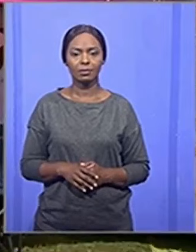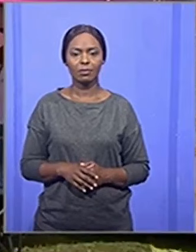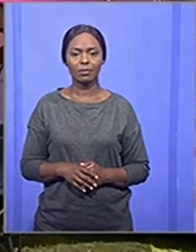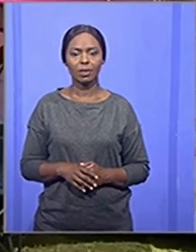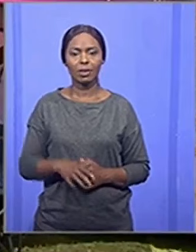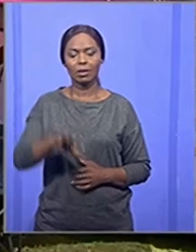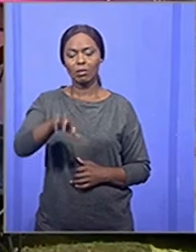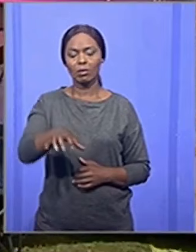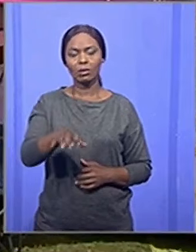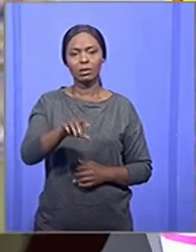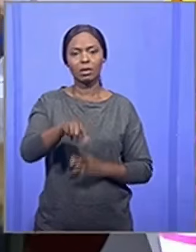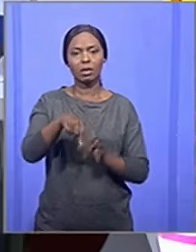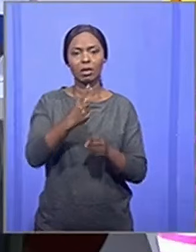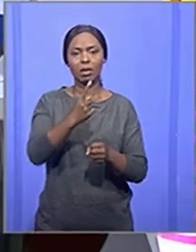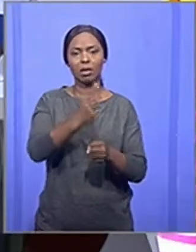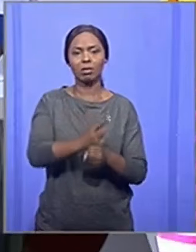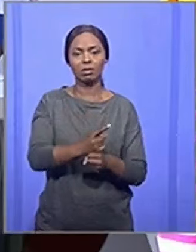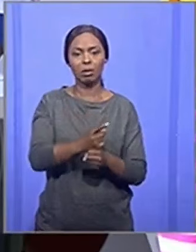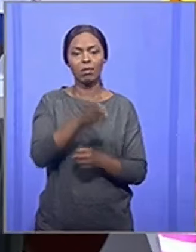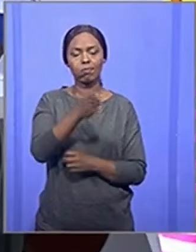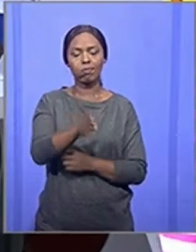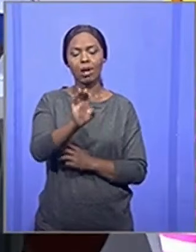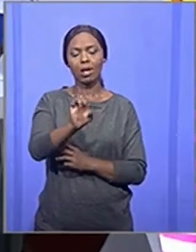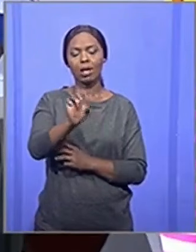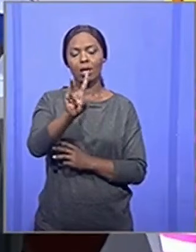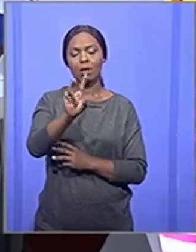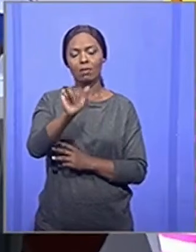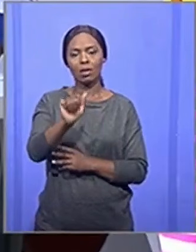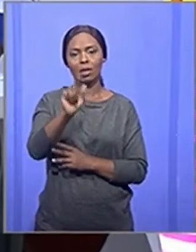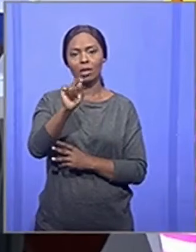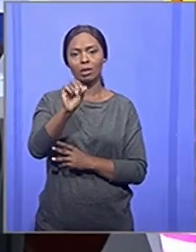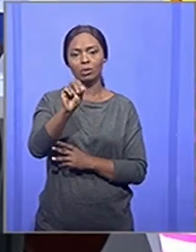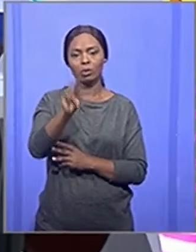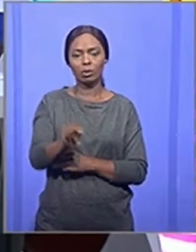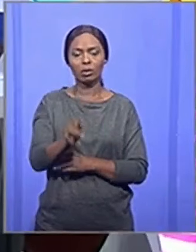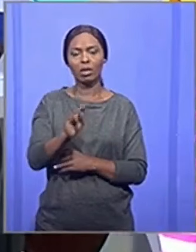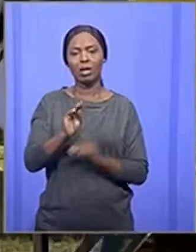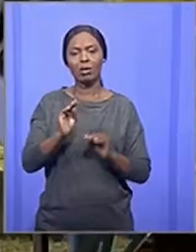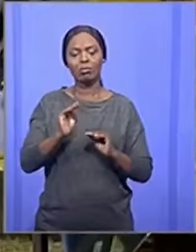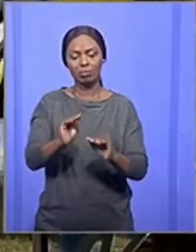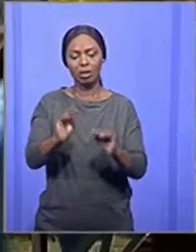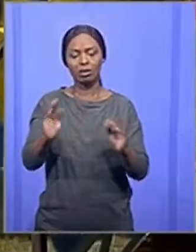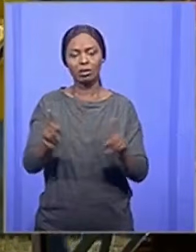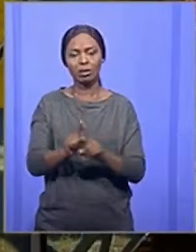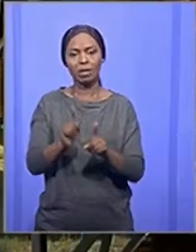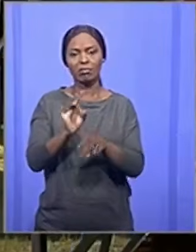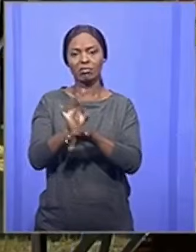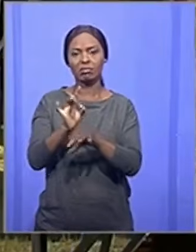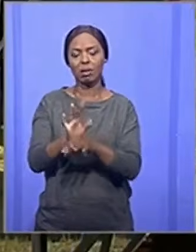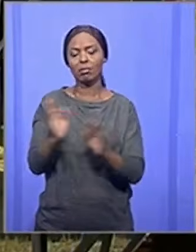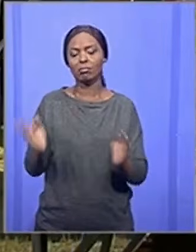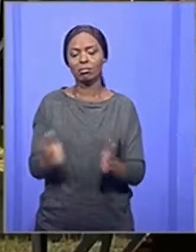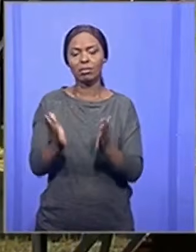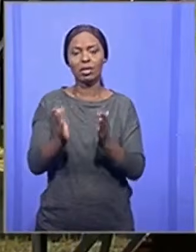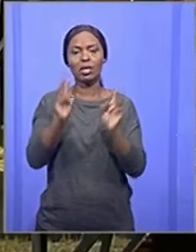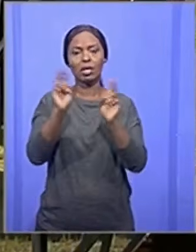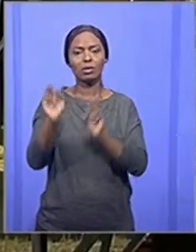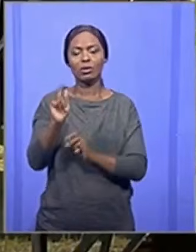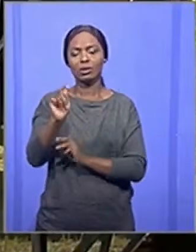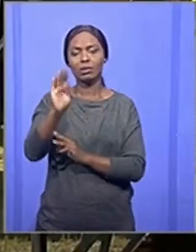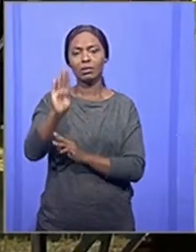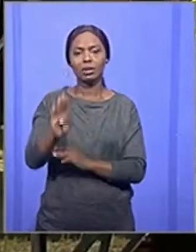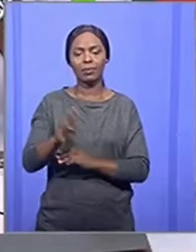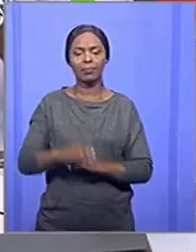Province ya Gauteng e ne e tshwere sehopotso Everton moo ho neng ho etswa tlhokomediso le ho ruta baahi ka lefuba. Lefu lena ke la bobedi